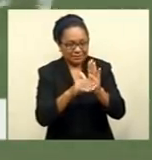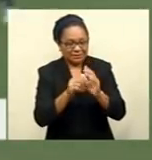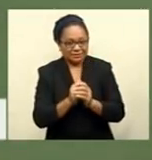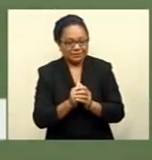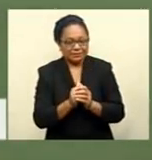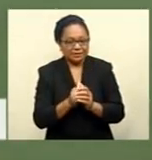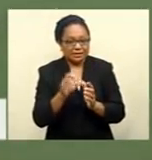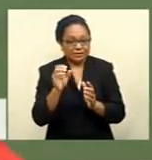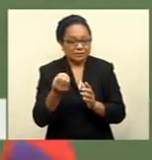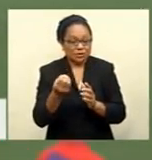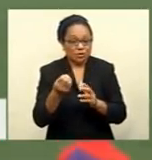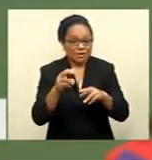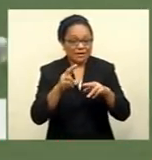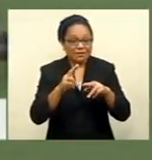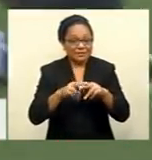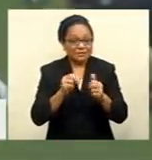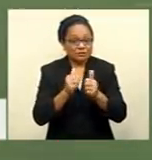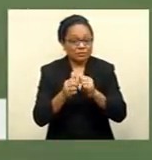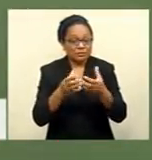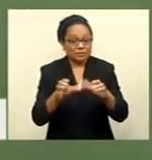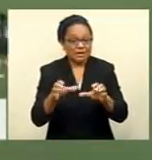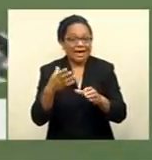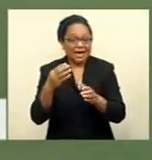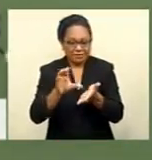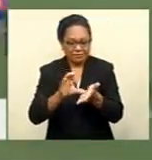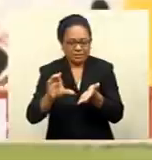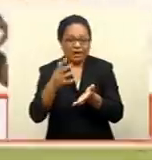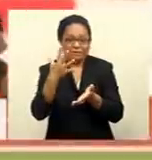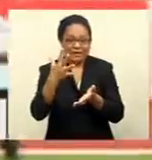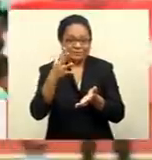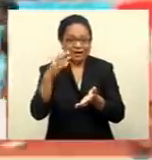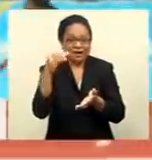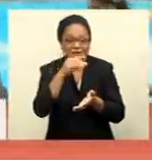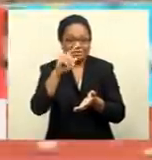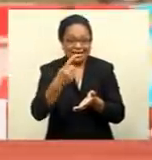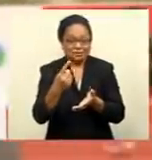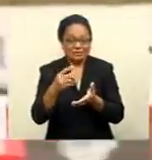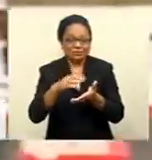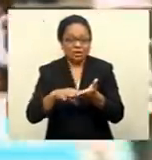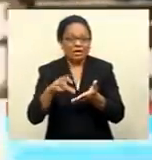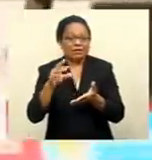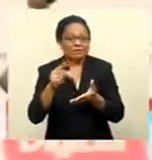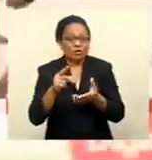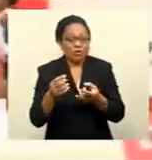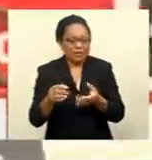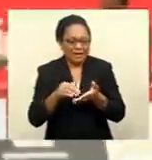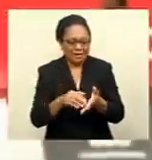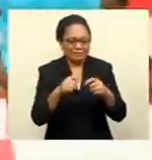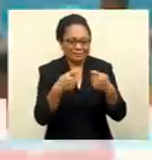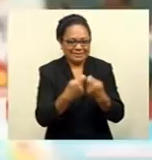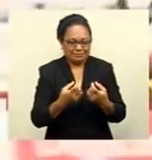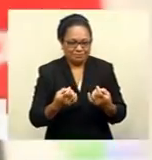set aside $500,000 for the participation and preparation of the 15